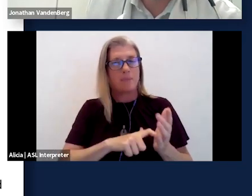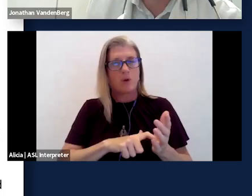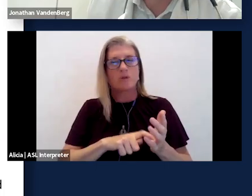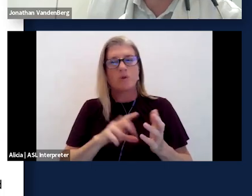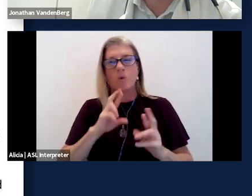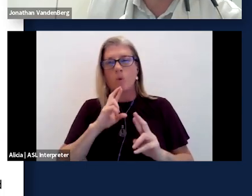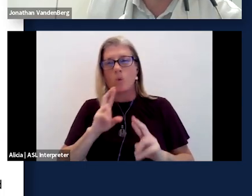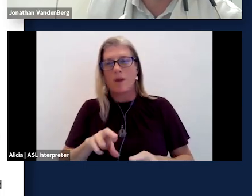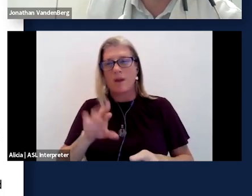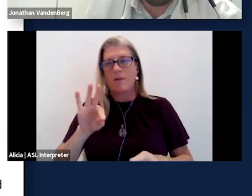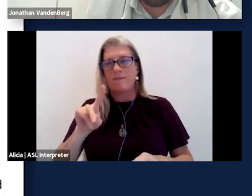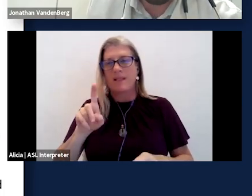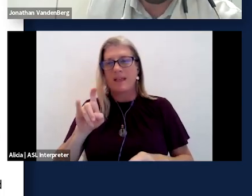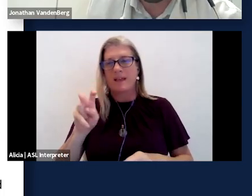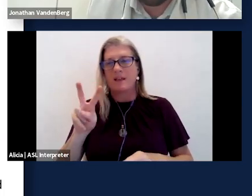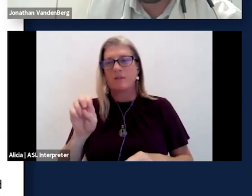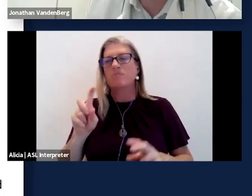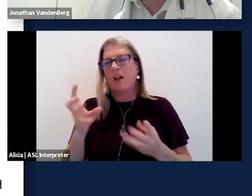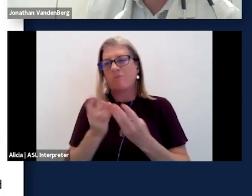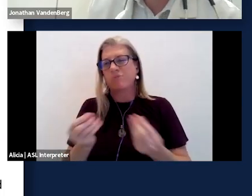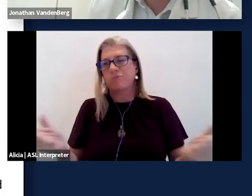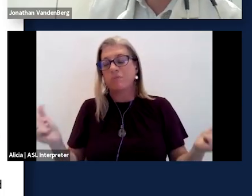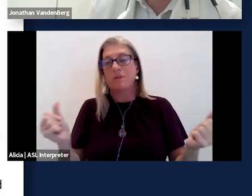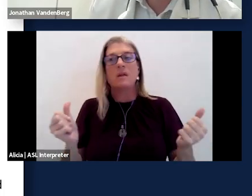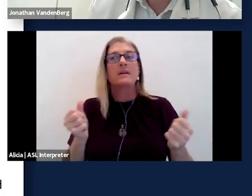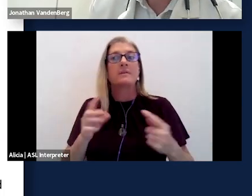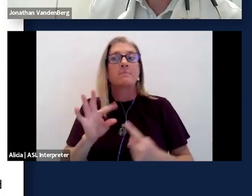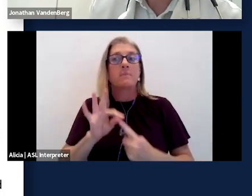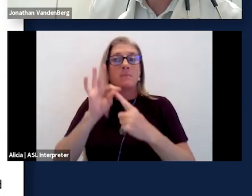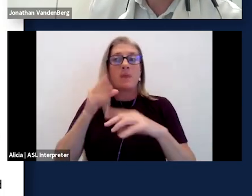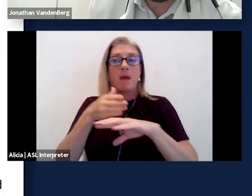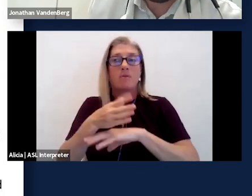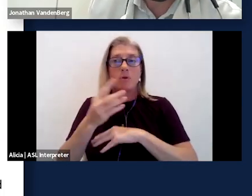out, especially after a lifetime of using um,